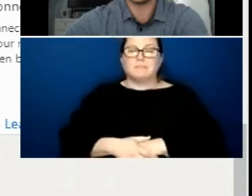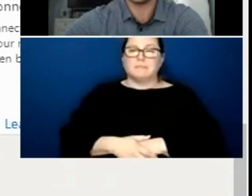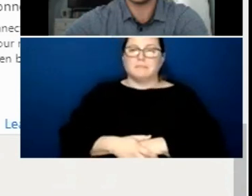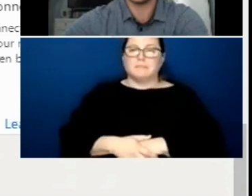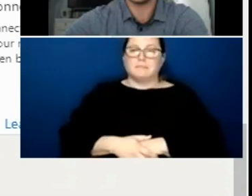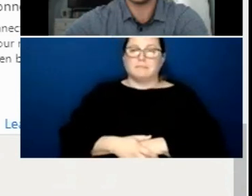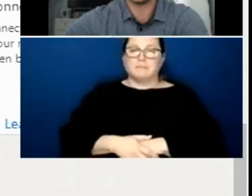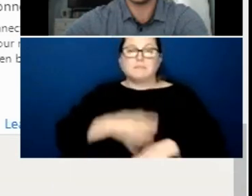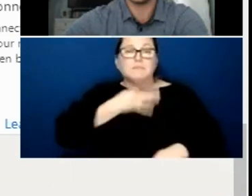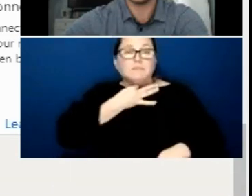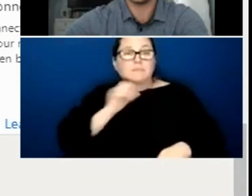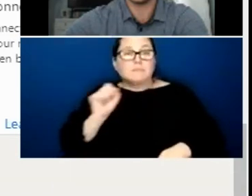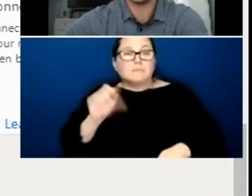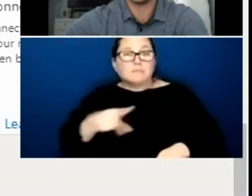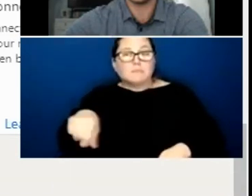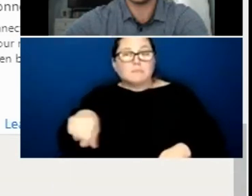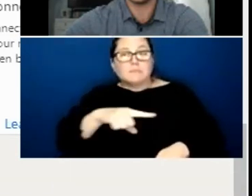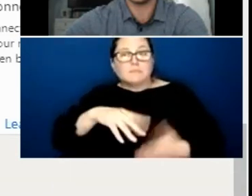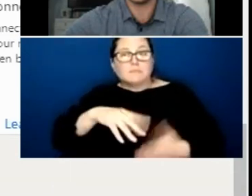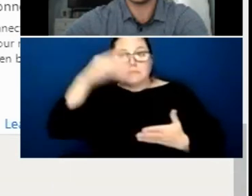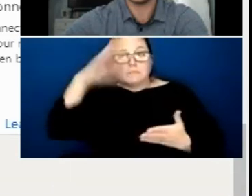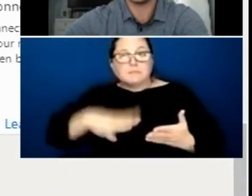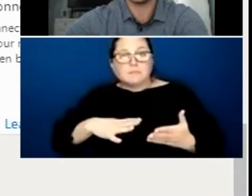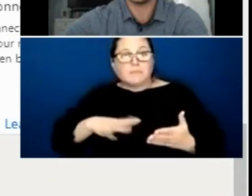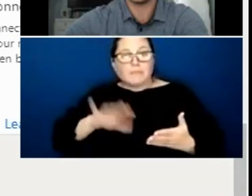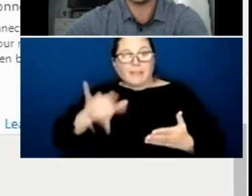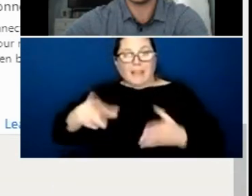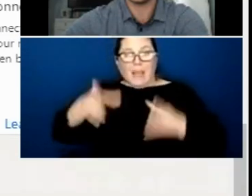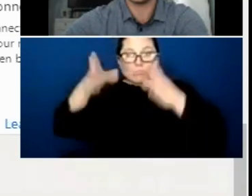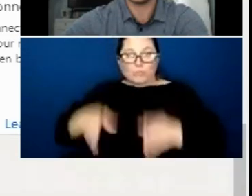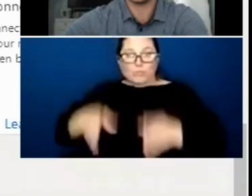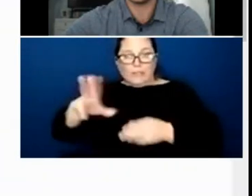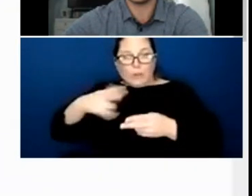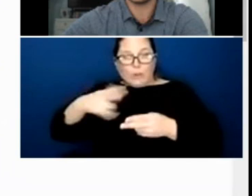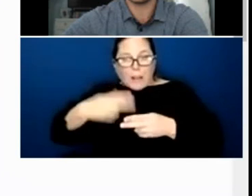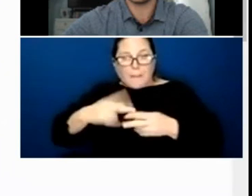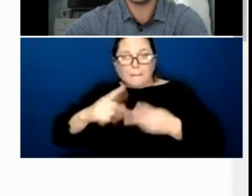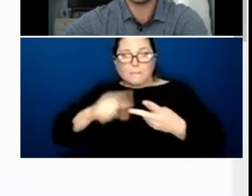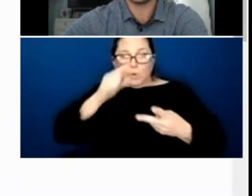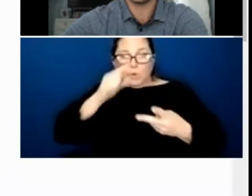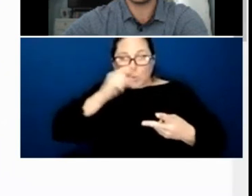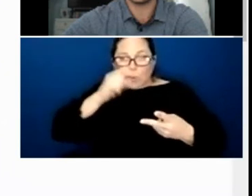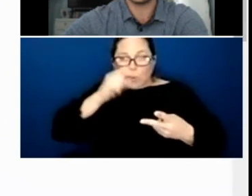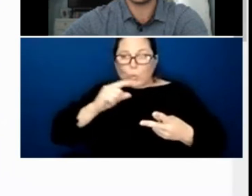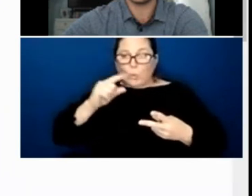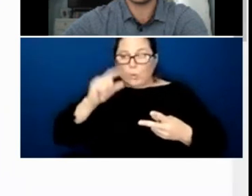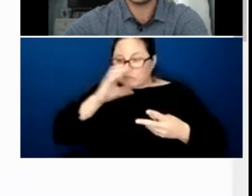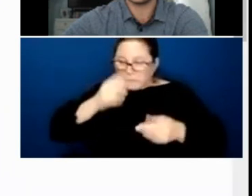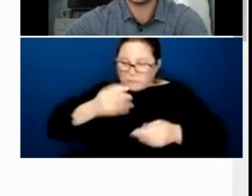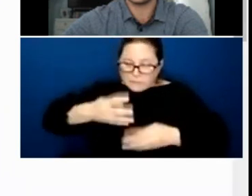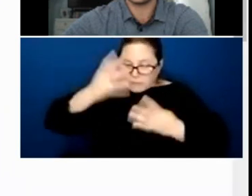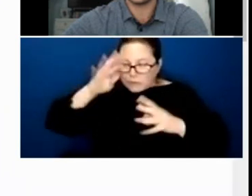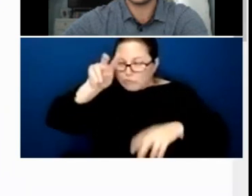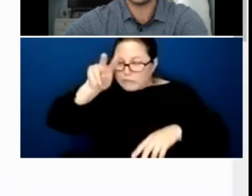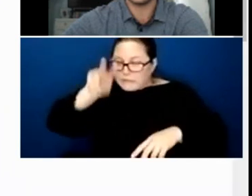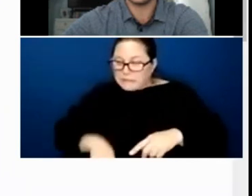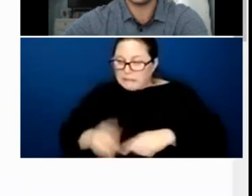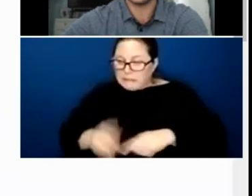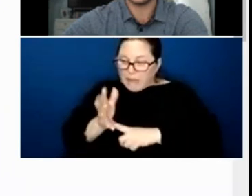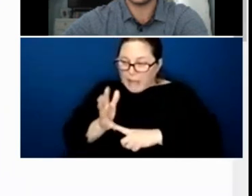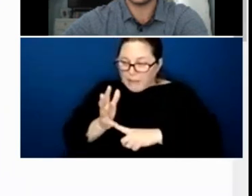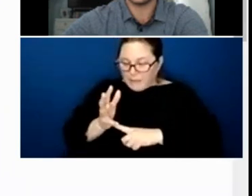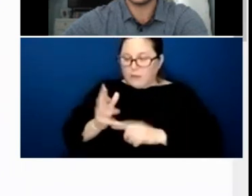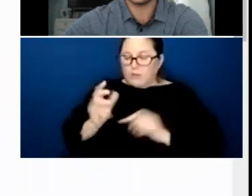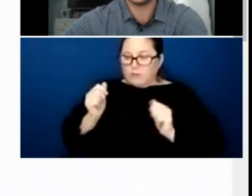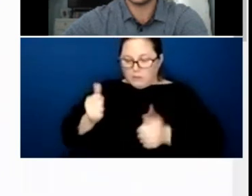hand if you think that you could Google the person's name, find their website bio, read about them for 5 minutes, and come in the room with some